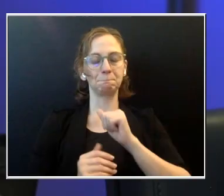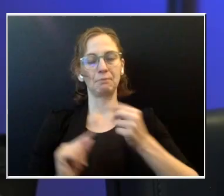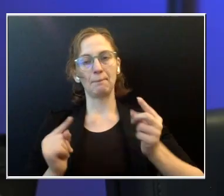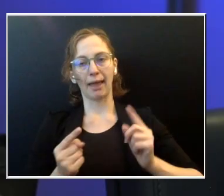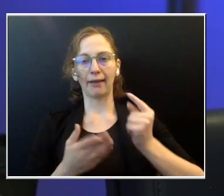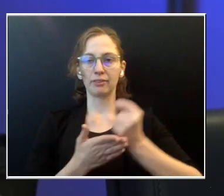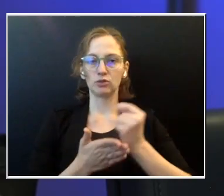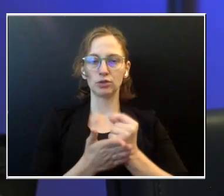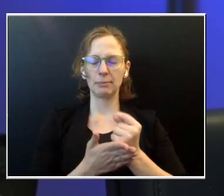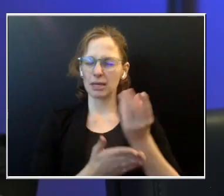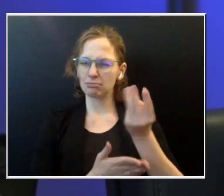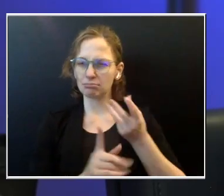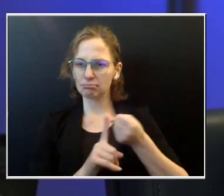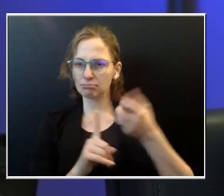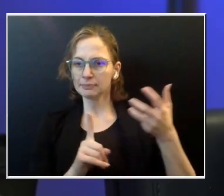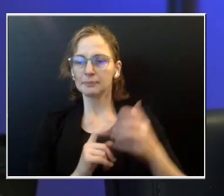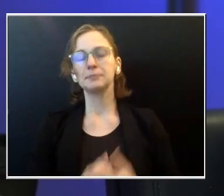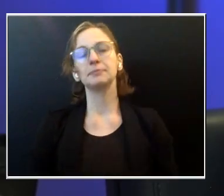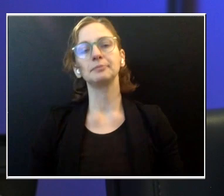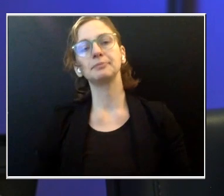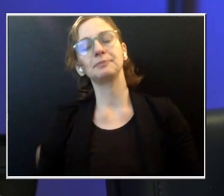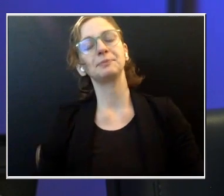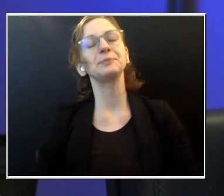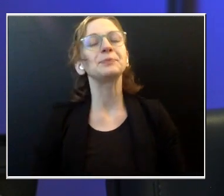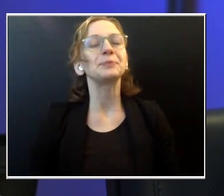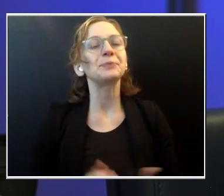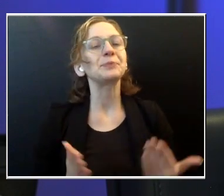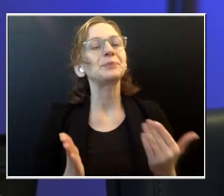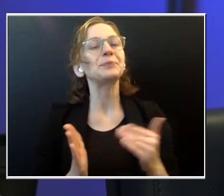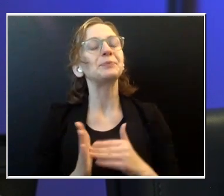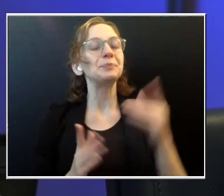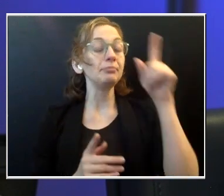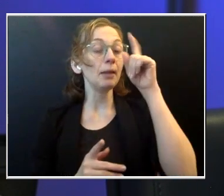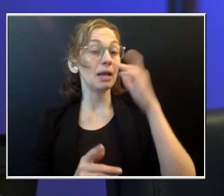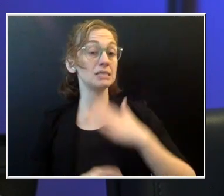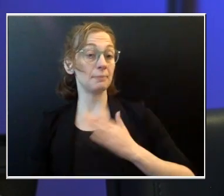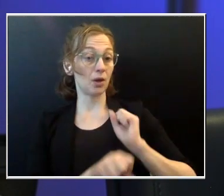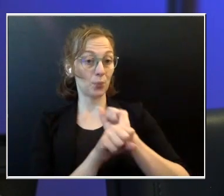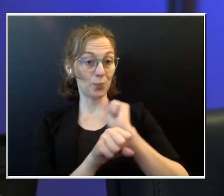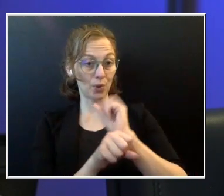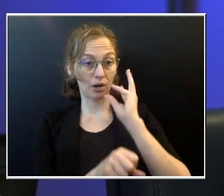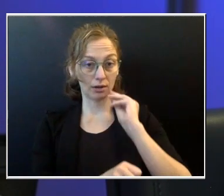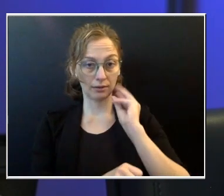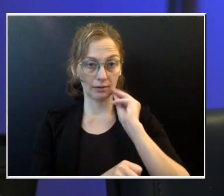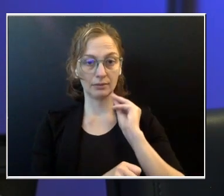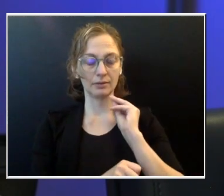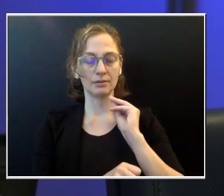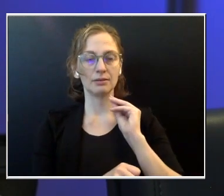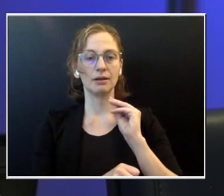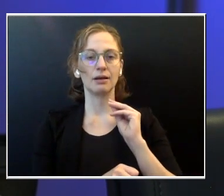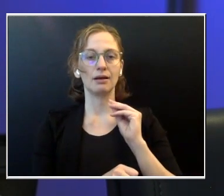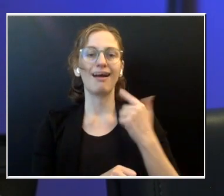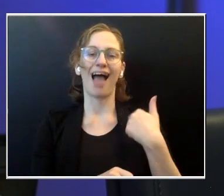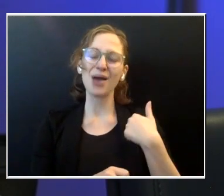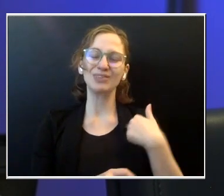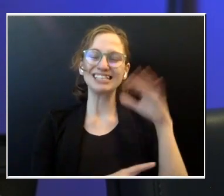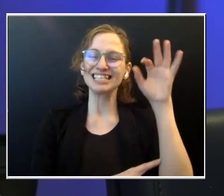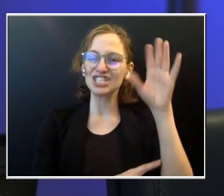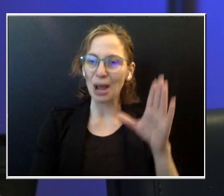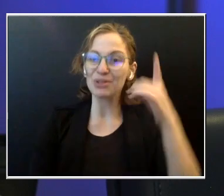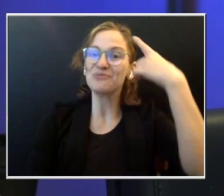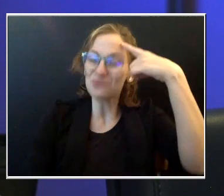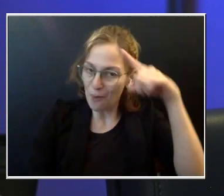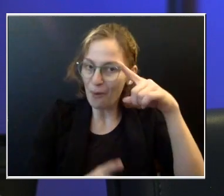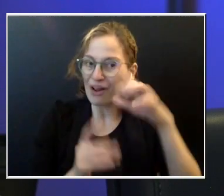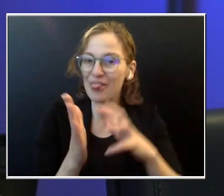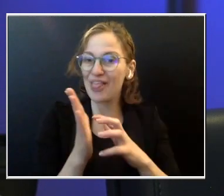think, again, because of the work I had done, and I was actually the chaplain for the oncology unit at Children's